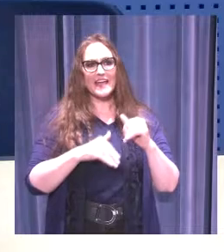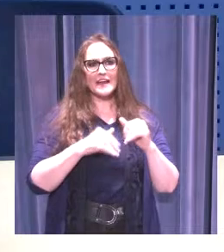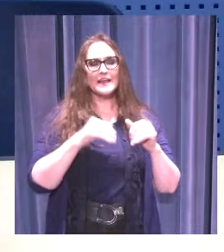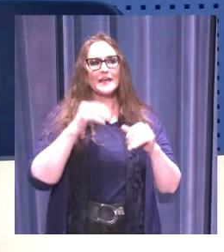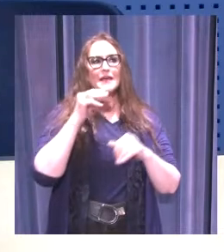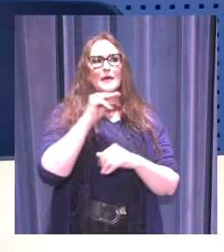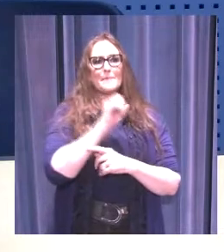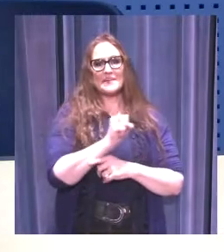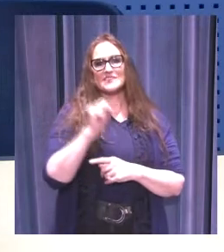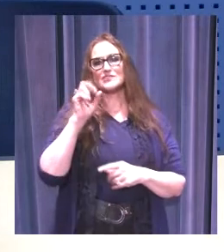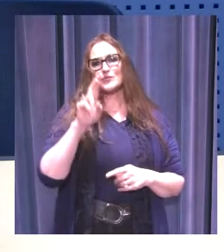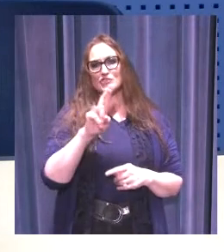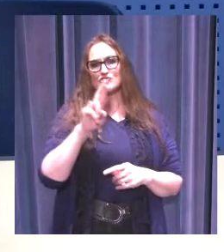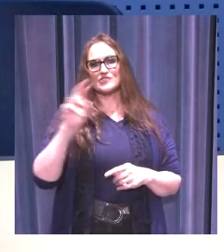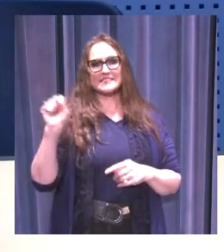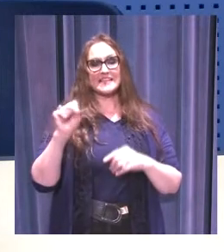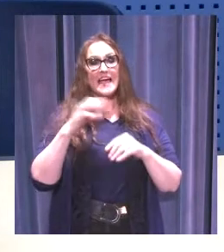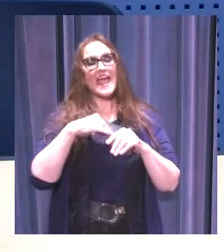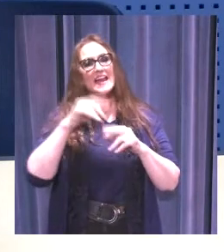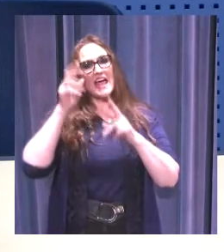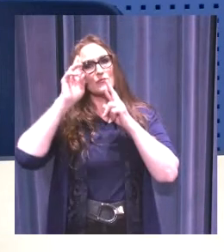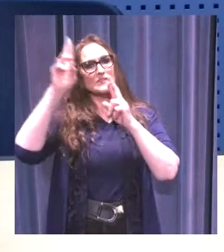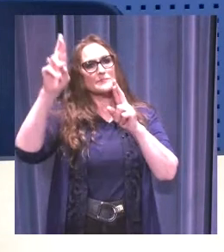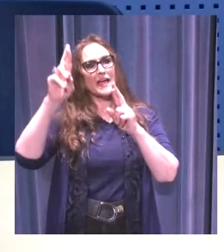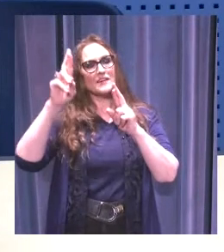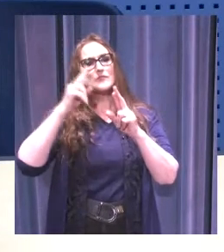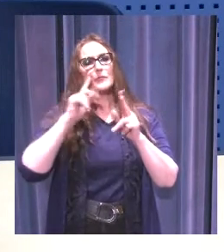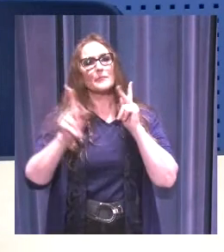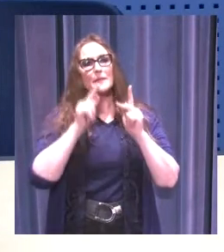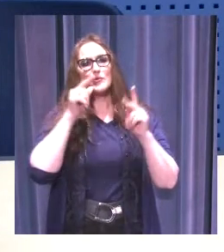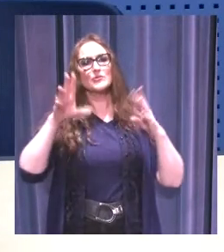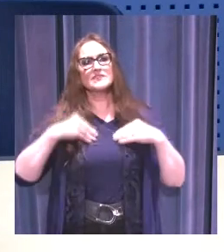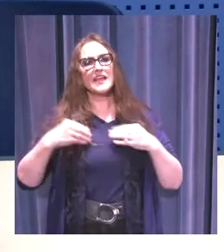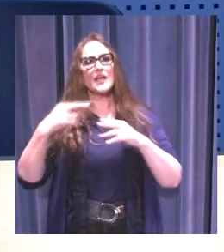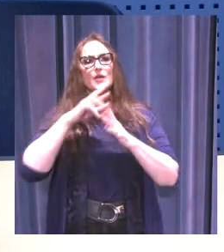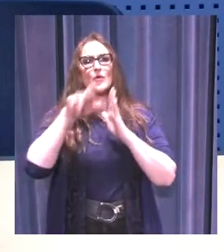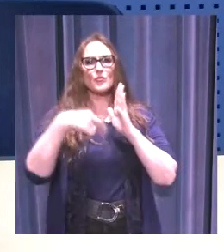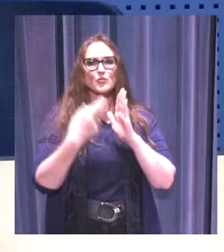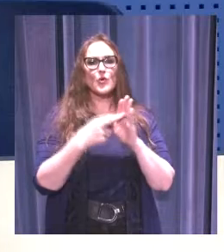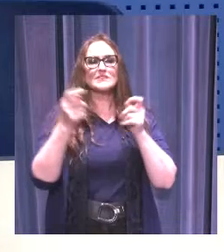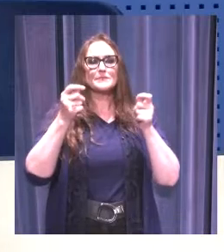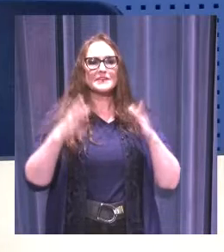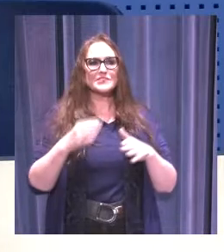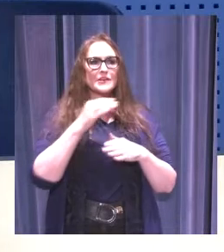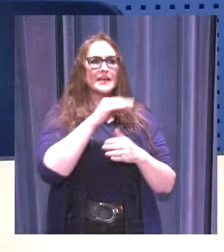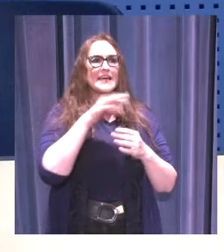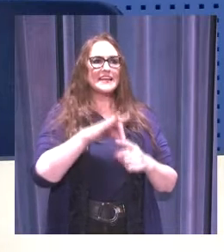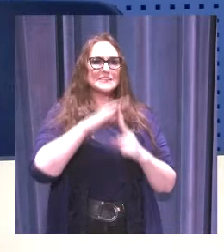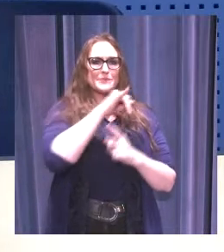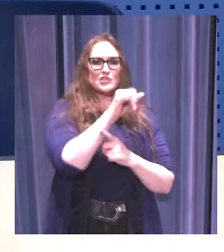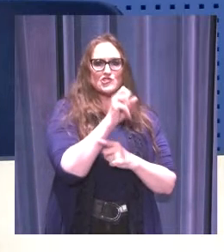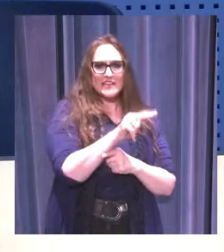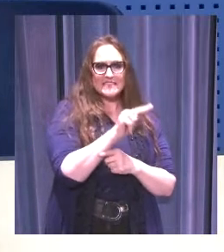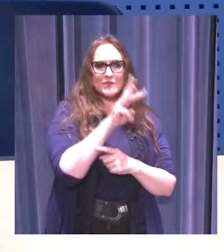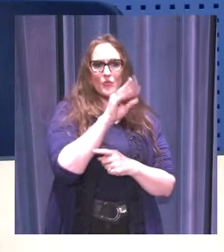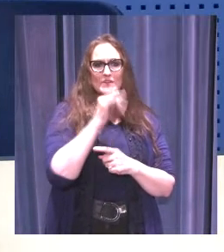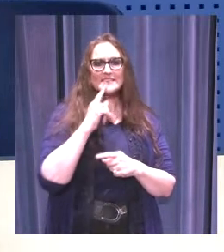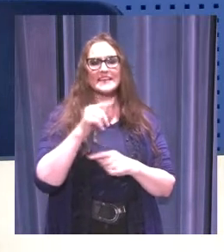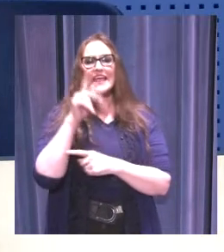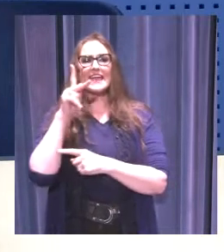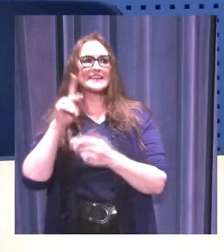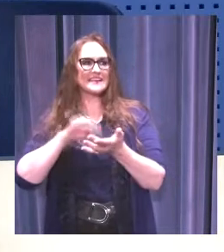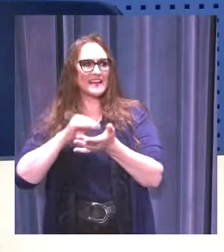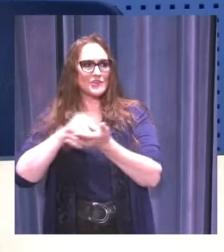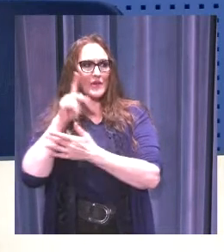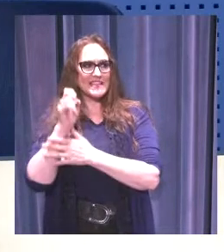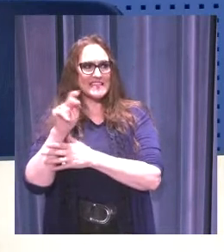Richardson now. I have the utmost respect and awe for those who take on roles as administrators, especially Jason Wilson and Dr. Kevin Asman. It is most